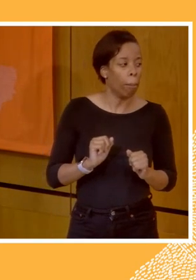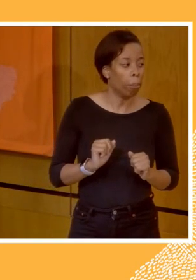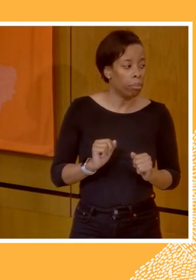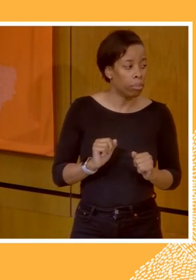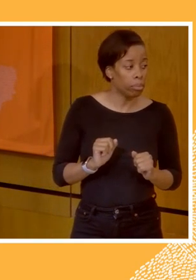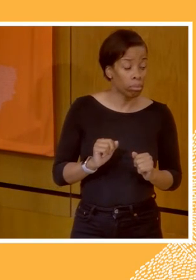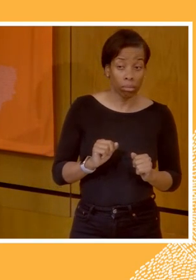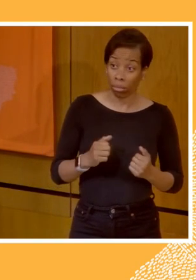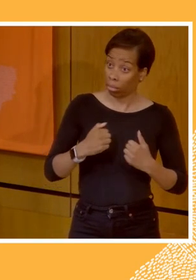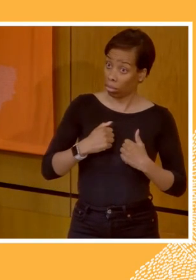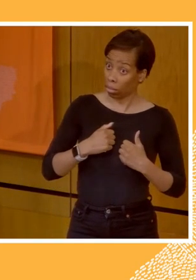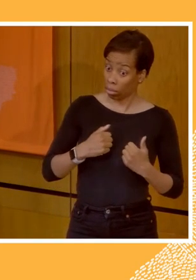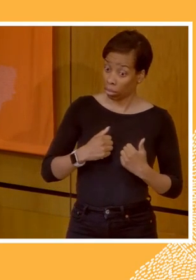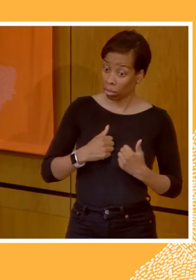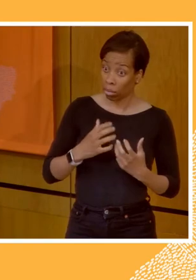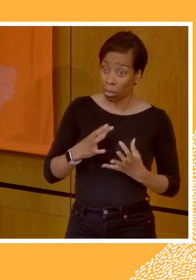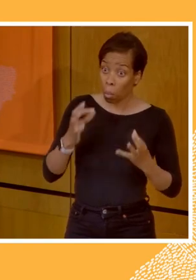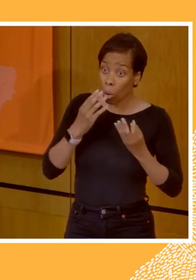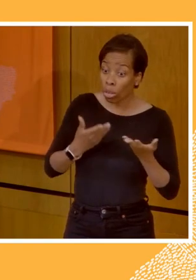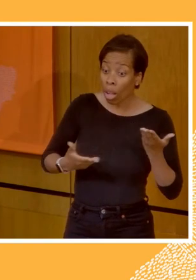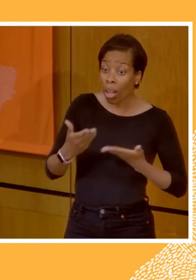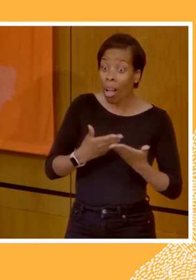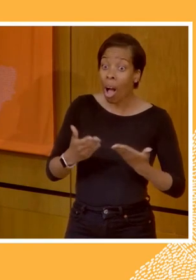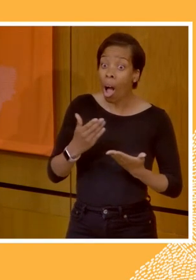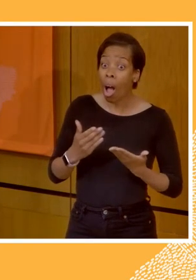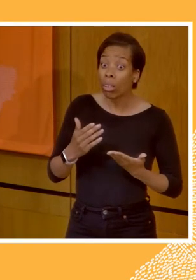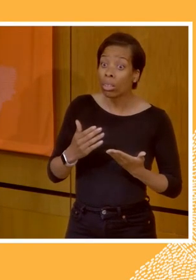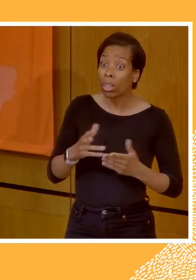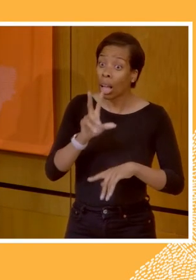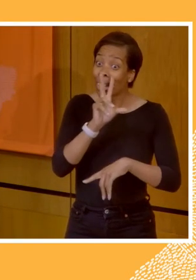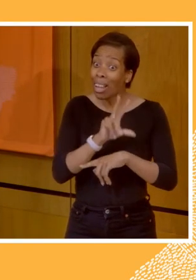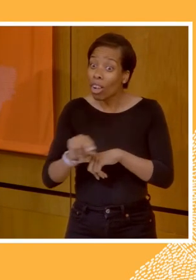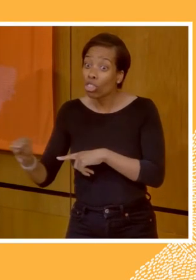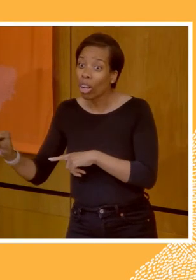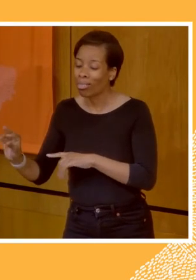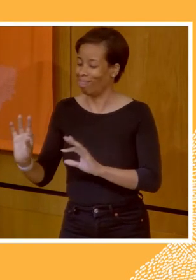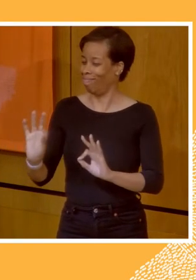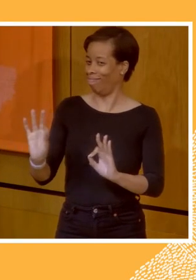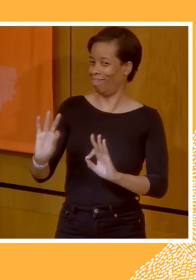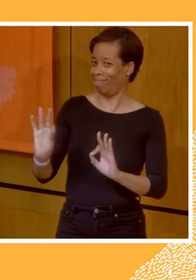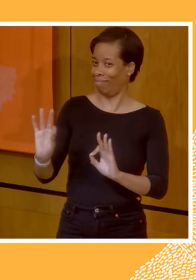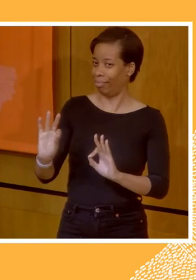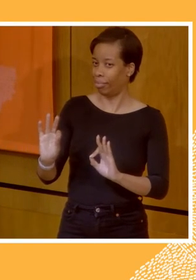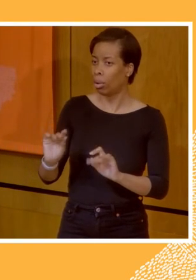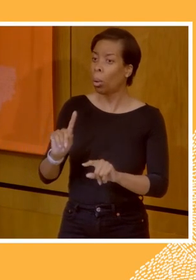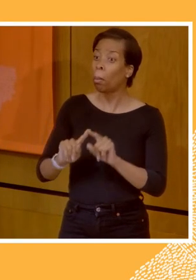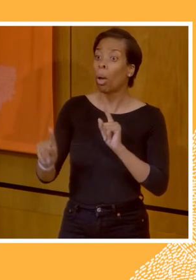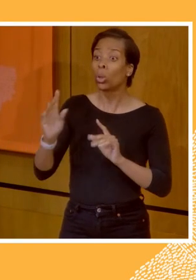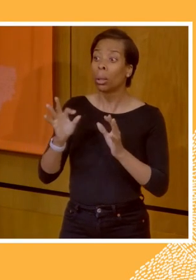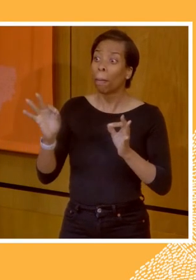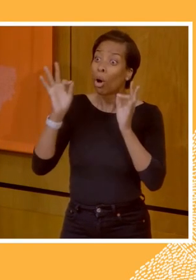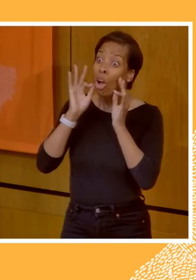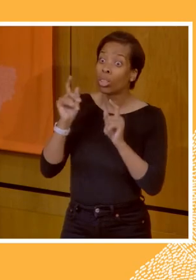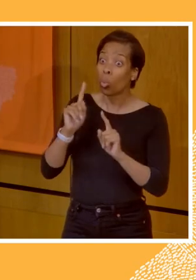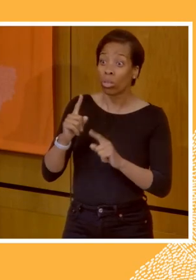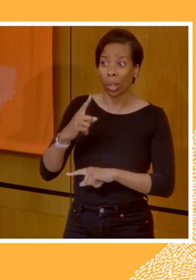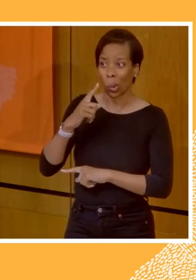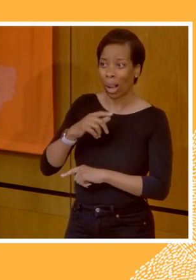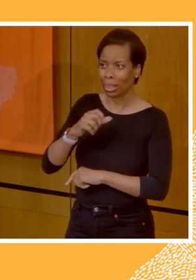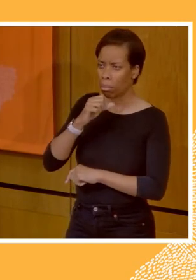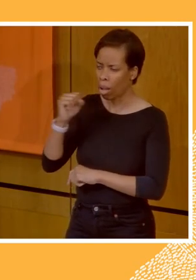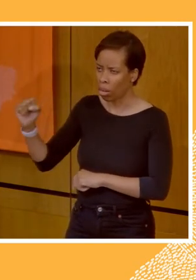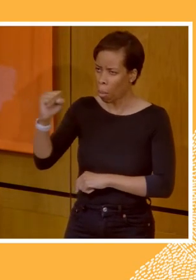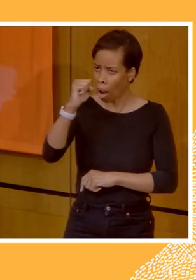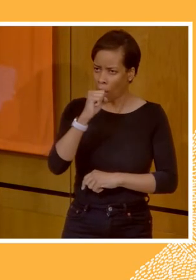there's no narrator. I think, you know, the podcast world is, I mean, it's a meme, right? It's full of white men with big microphones on YouTube, but that's not